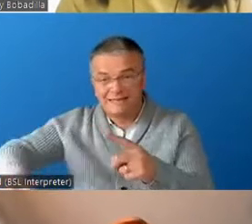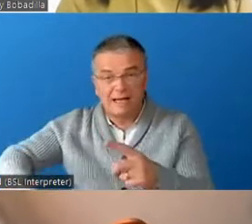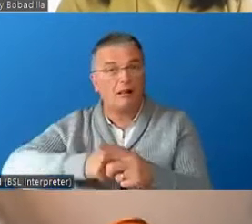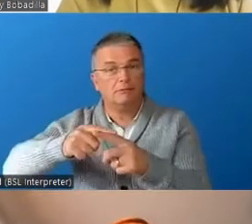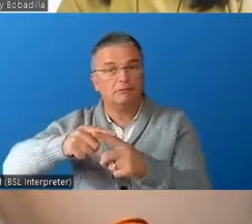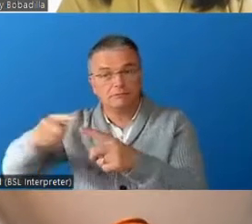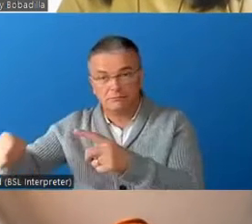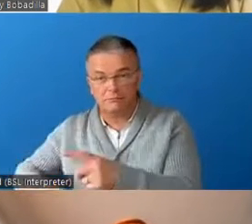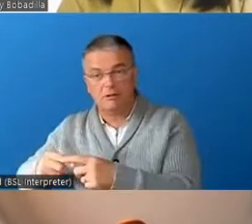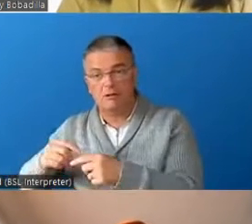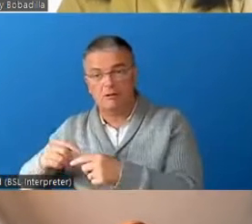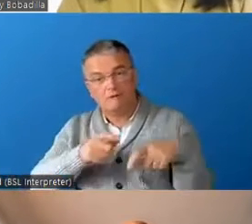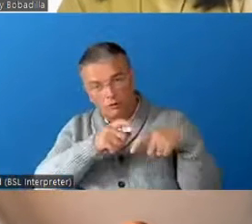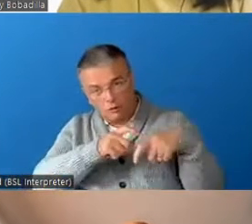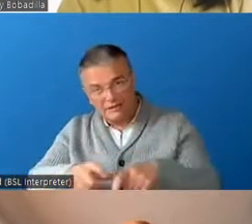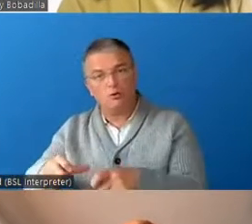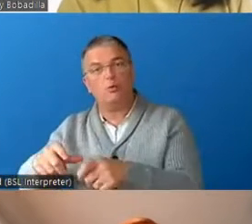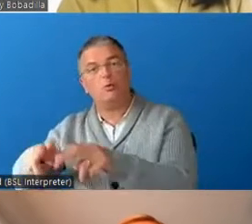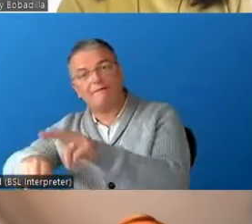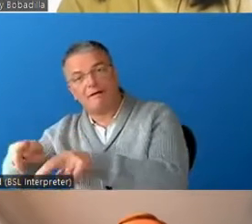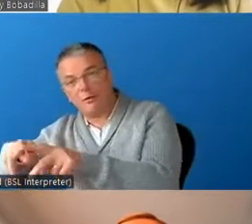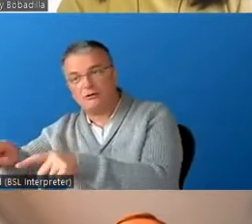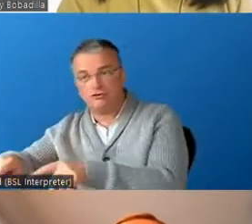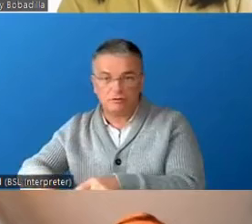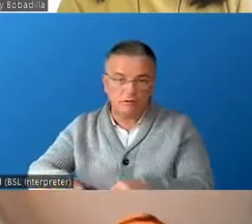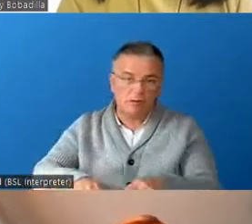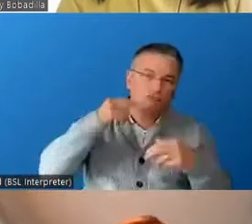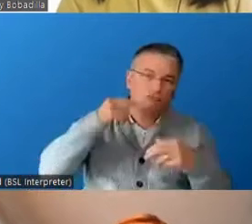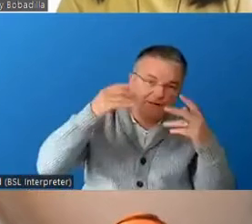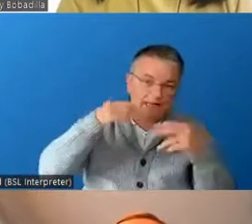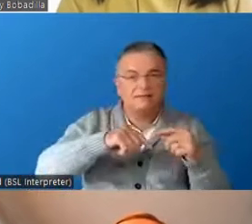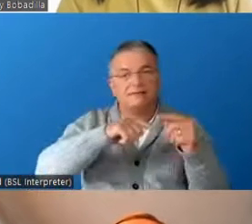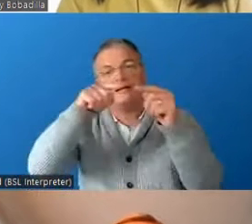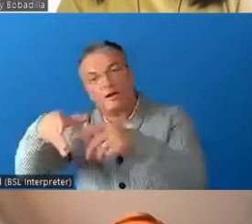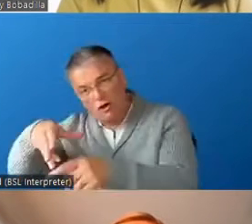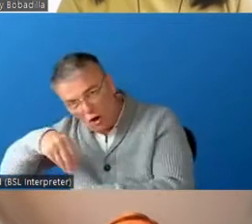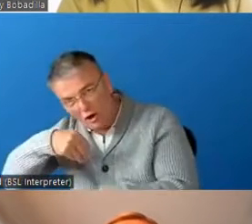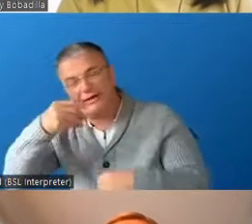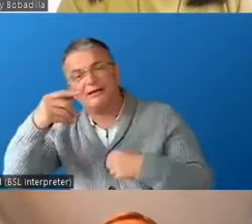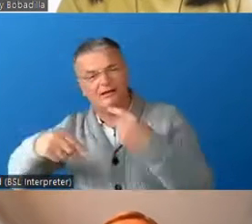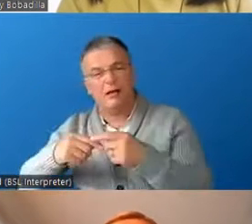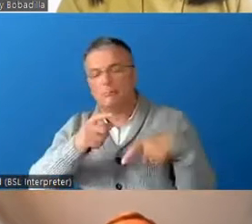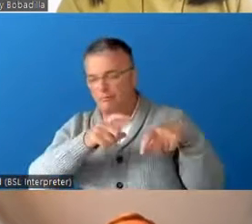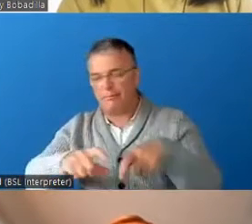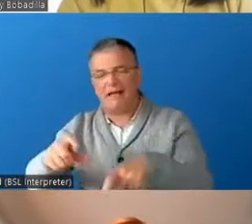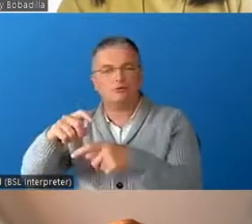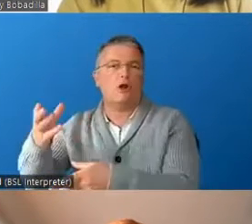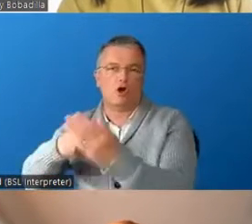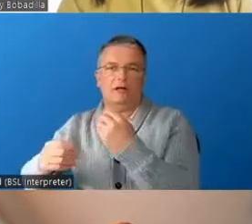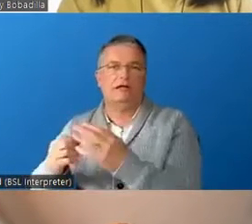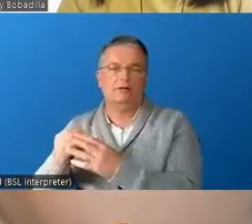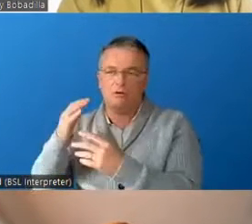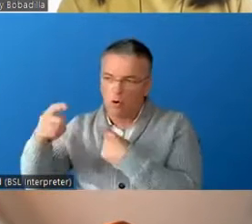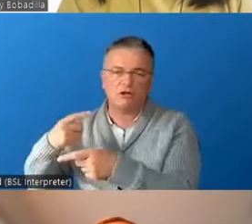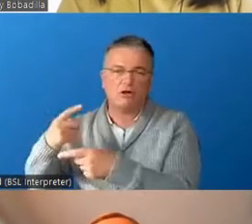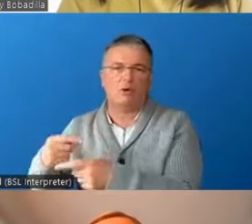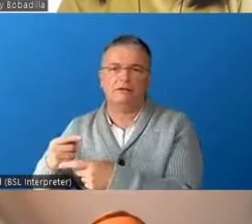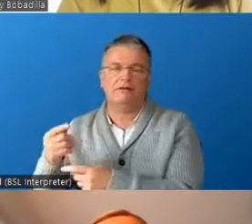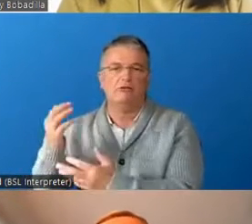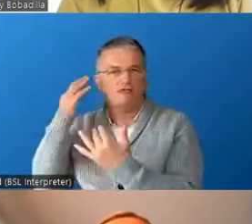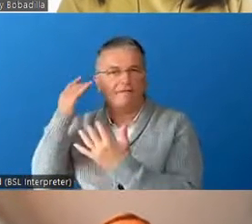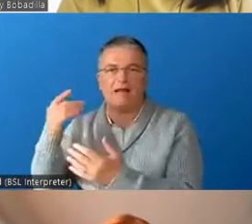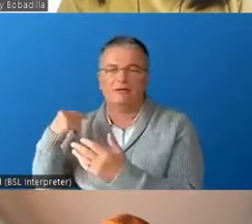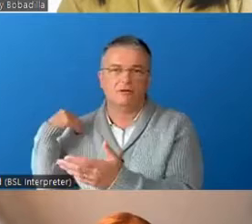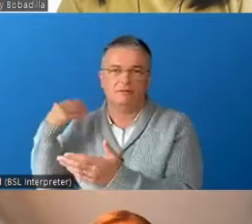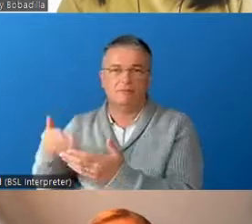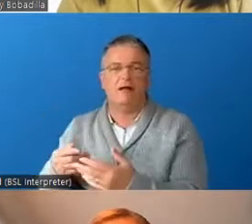of continuously evaluating and reflecting. Perpetual and ongoing evaluation and reflection activities for us